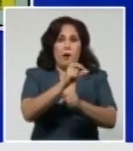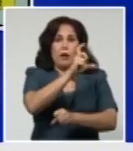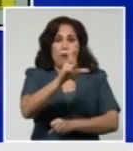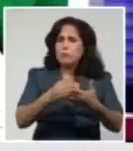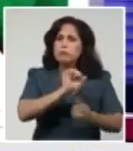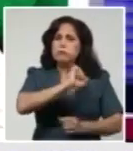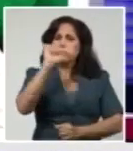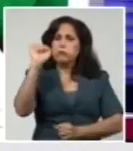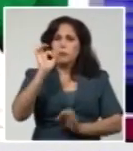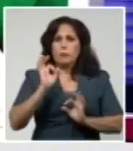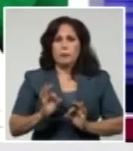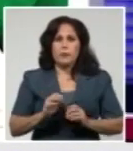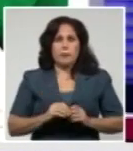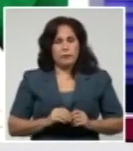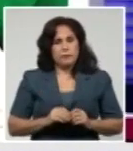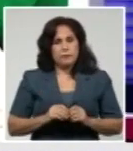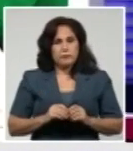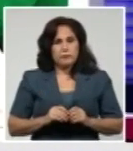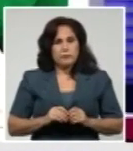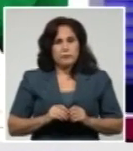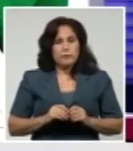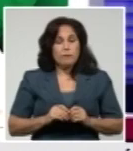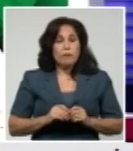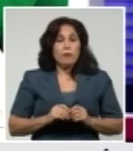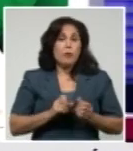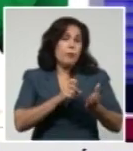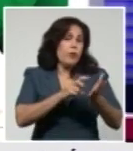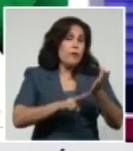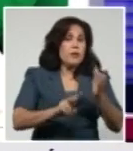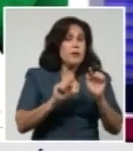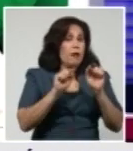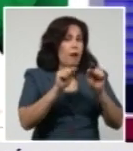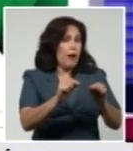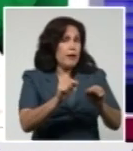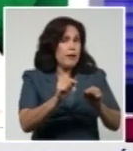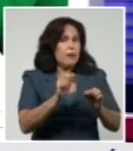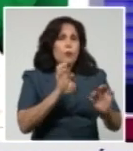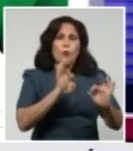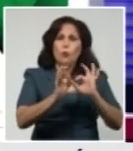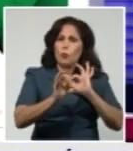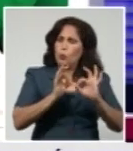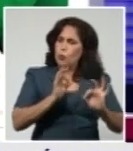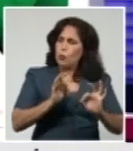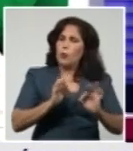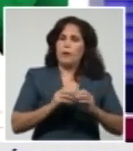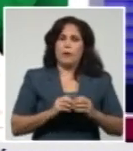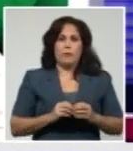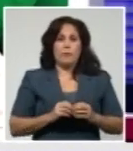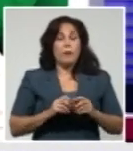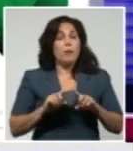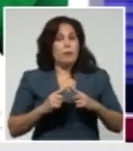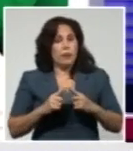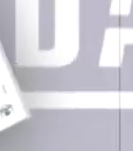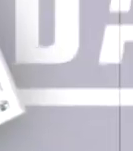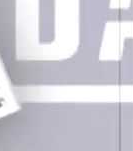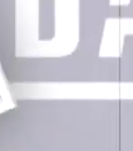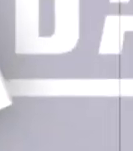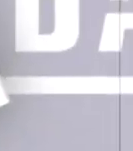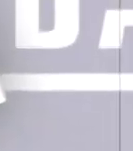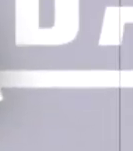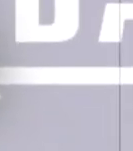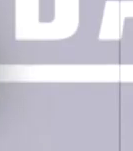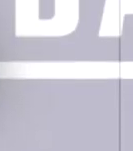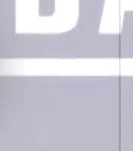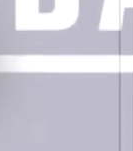This is the information we have on the behavior of the pandemic in Cuba. and the world.